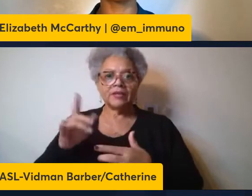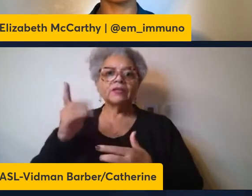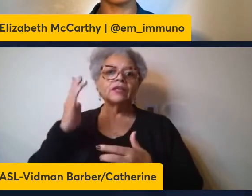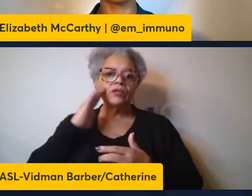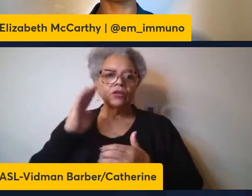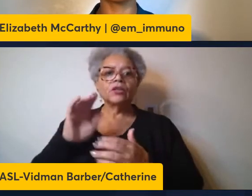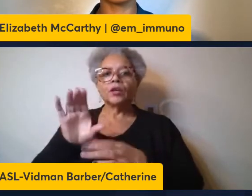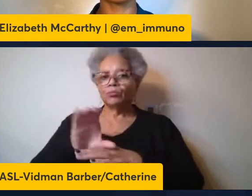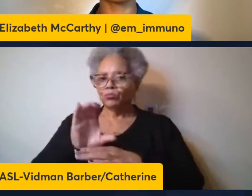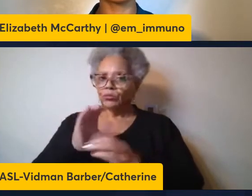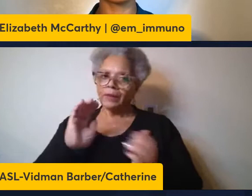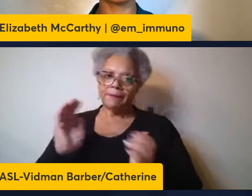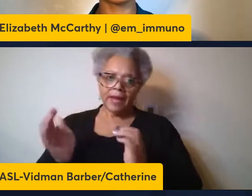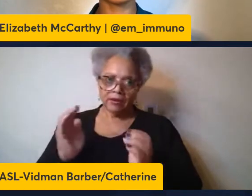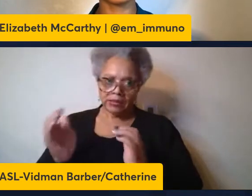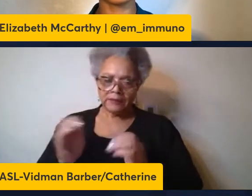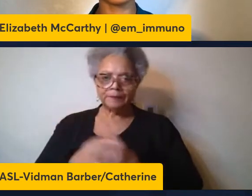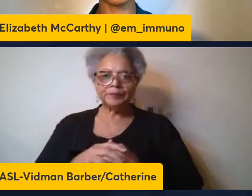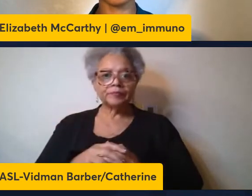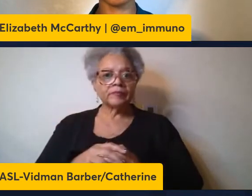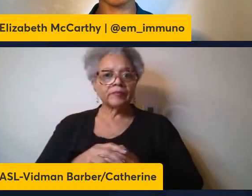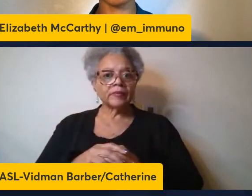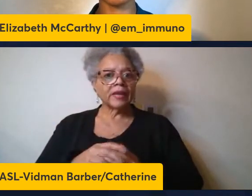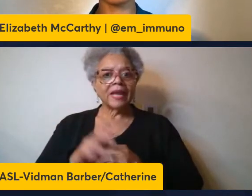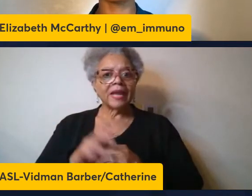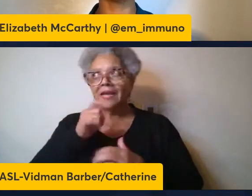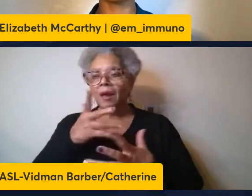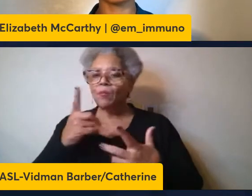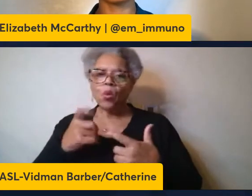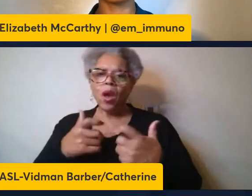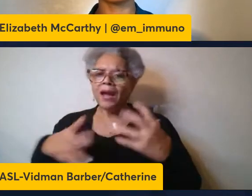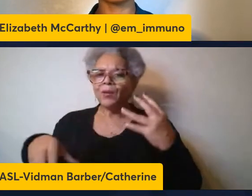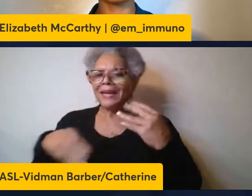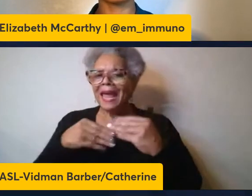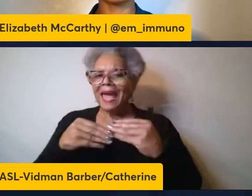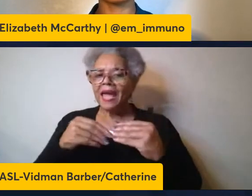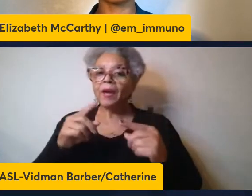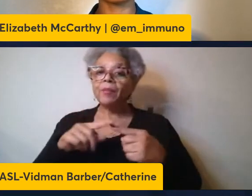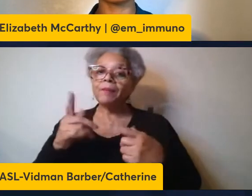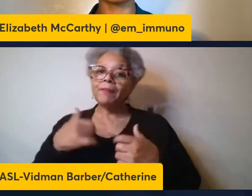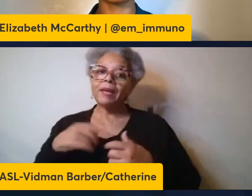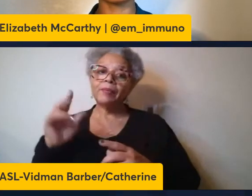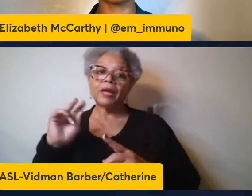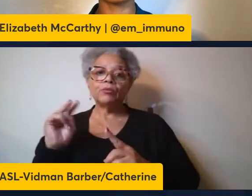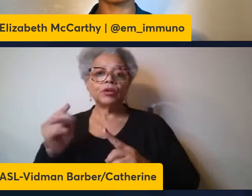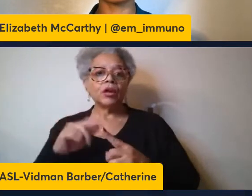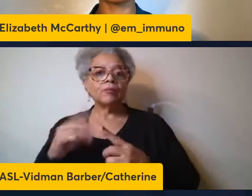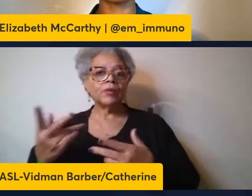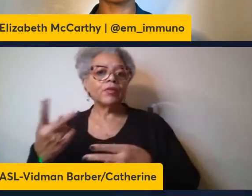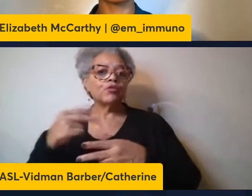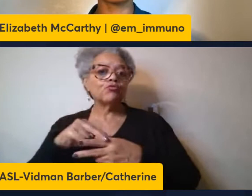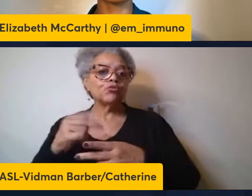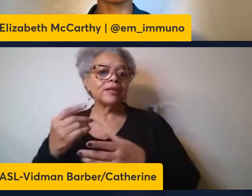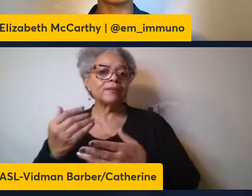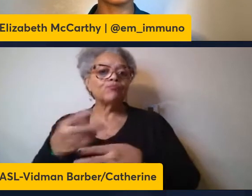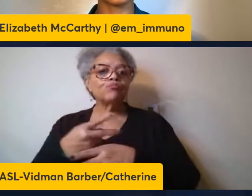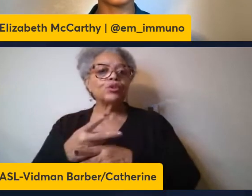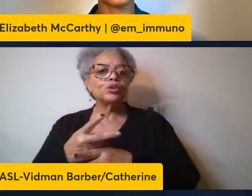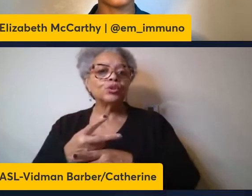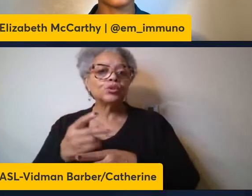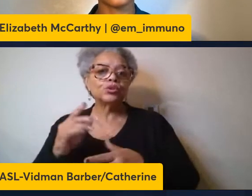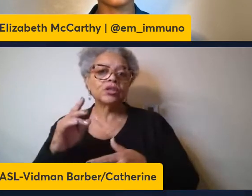comparison. But there's nothing much more I would add. I'd probably more linger on the side of the reproducibility bit that Elizabeth mentioned.